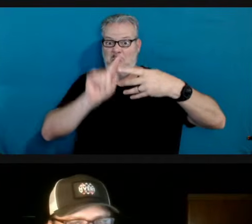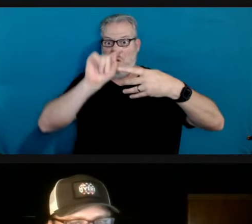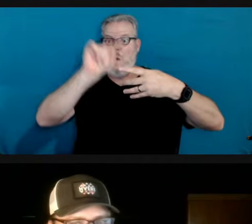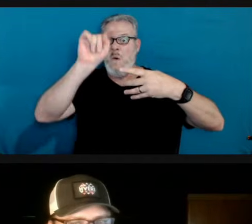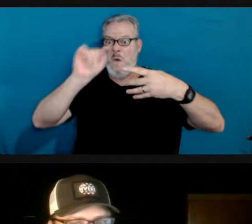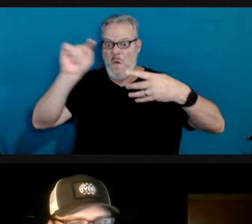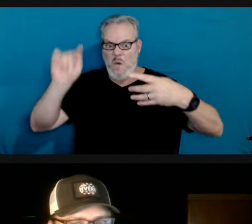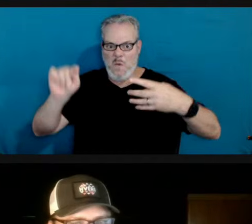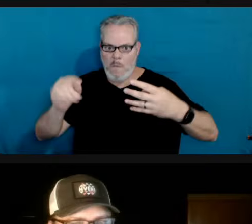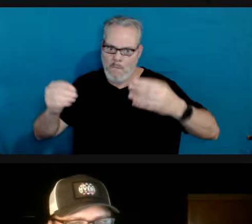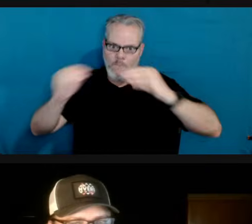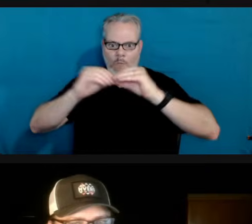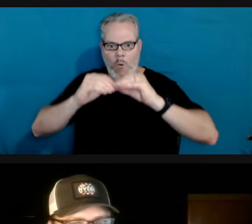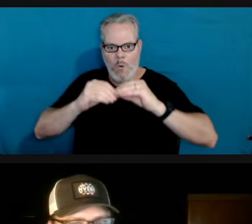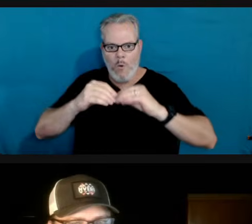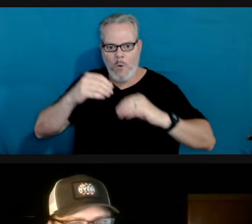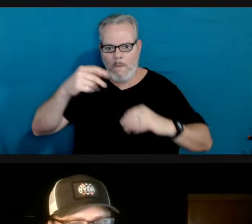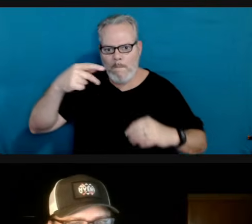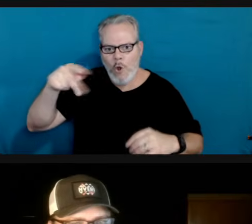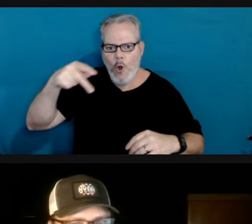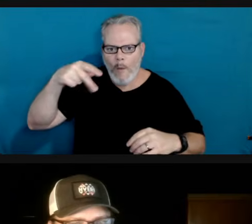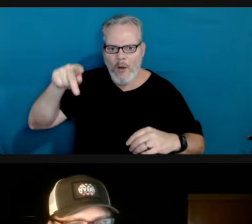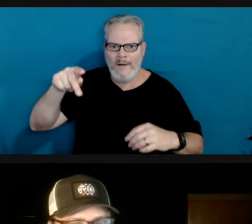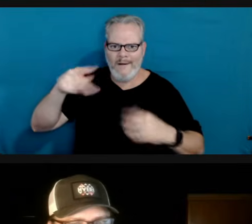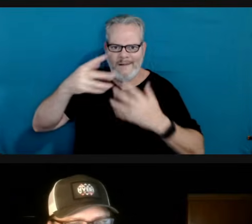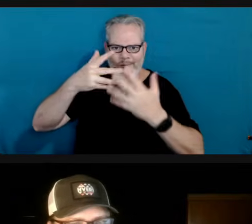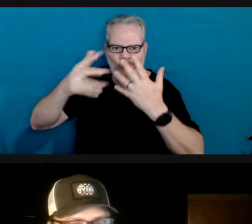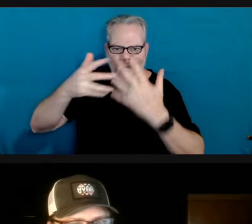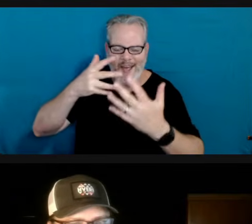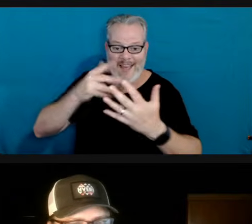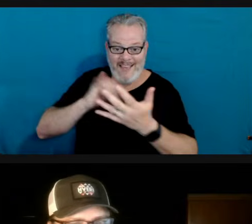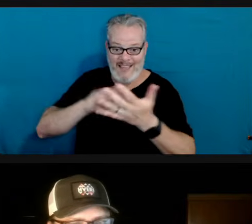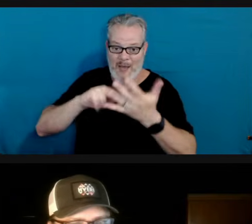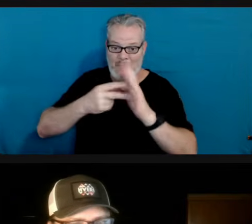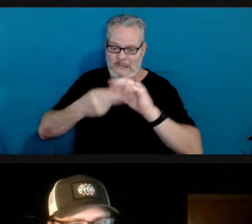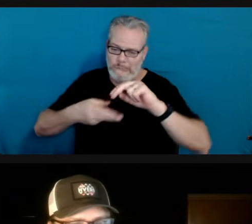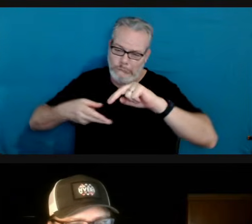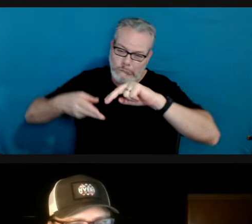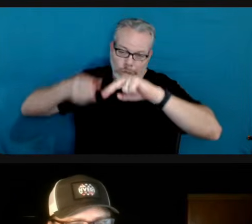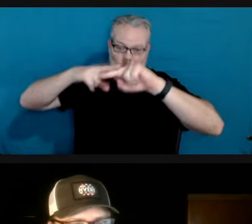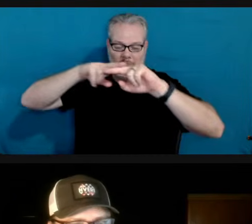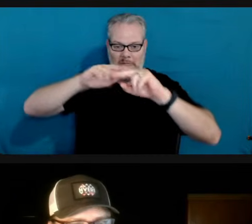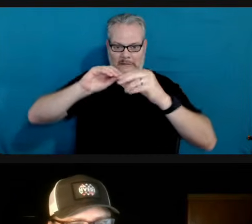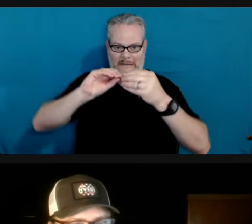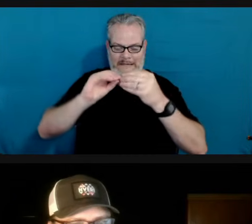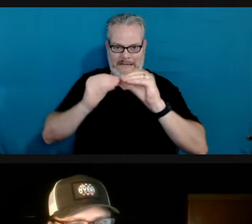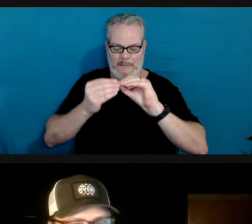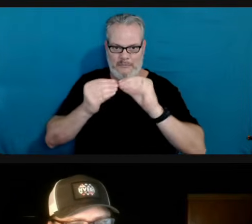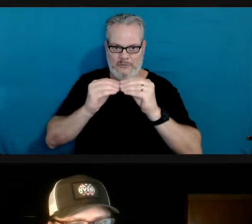other pollutants that might be dust or other effects elsewhere on the island with its changing winds.